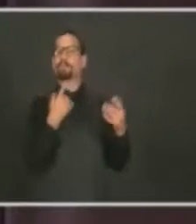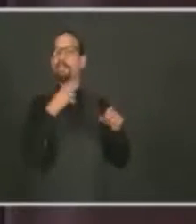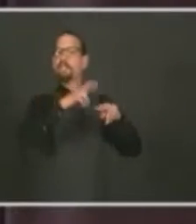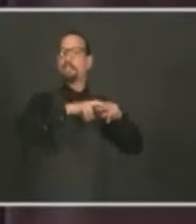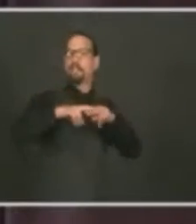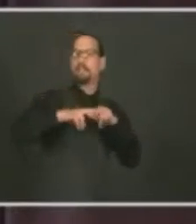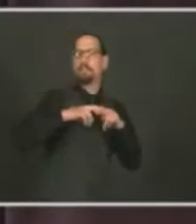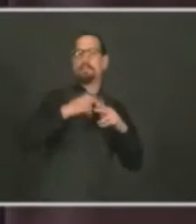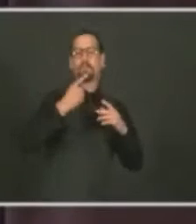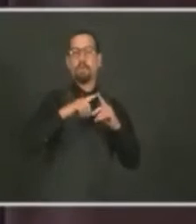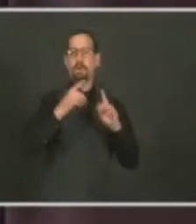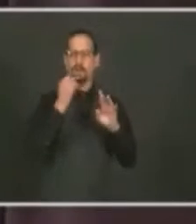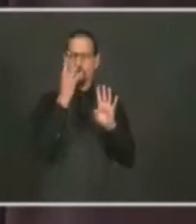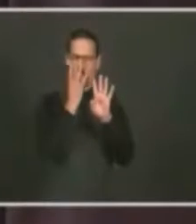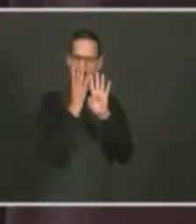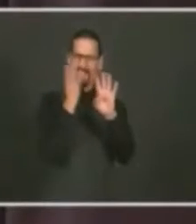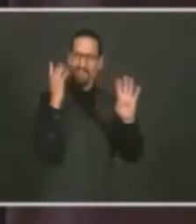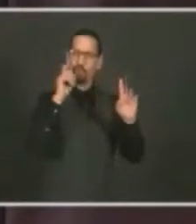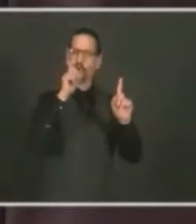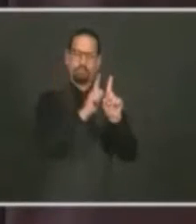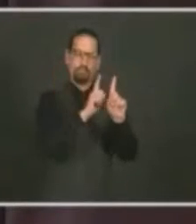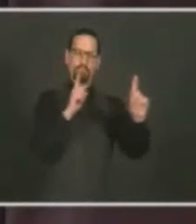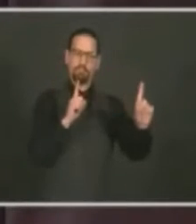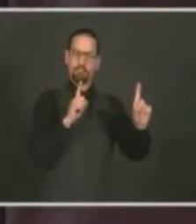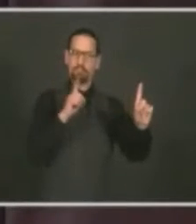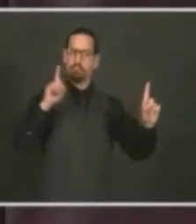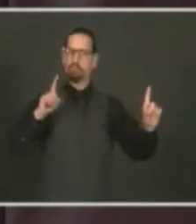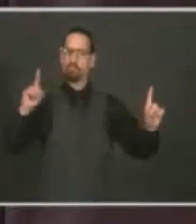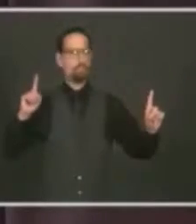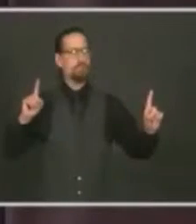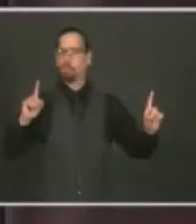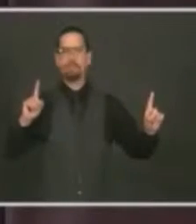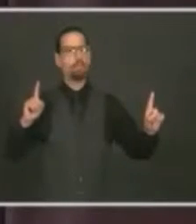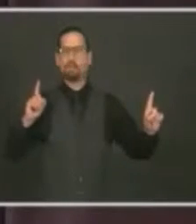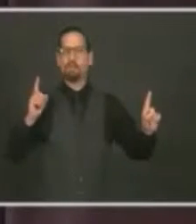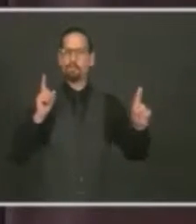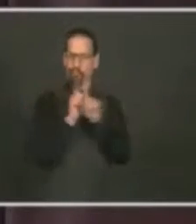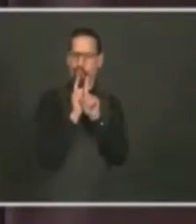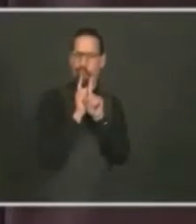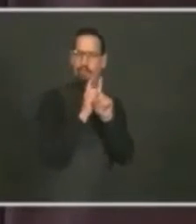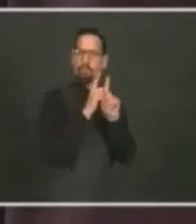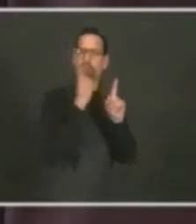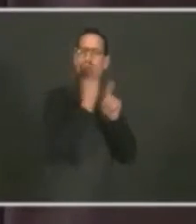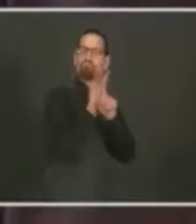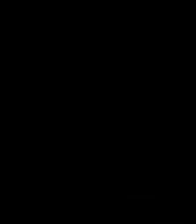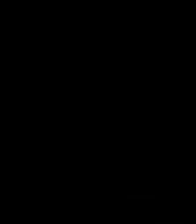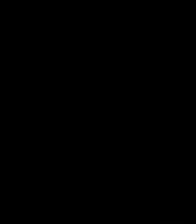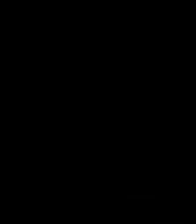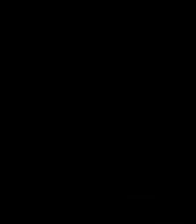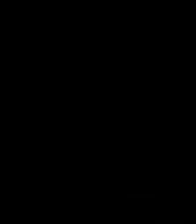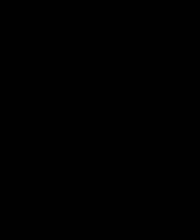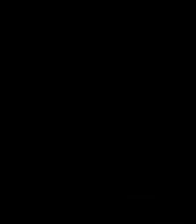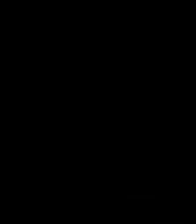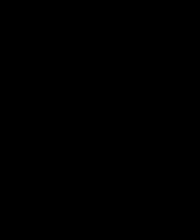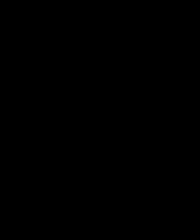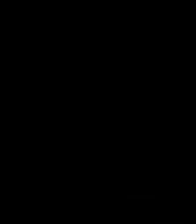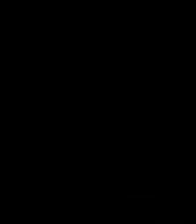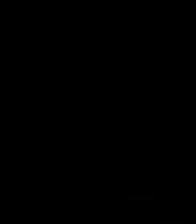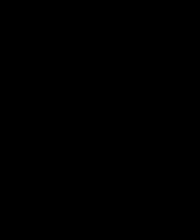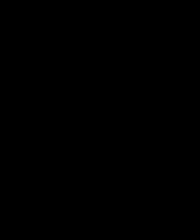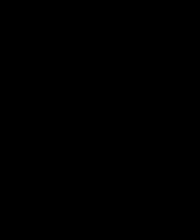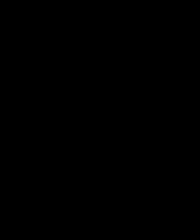do a better job with that. Please keep your mask on even if you're outside. I would ask restaurant owners and bar owners,